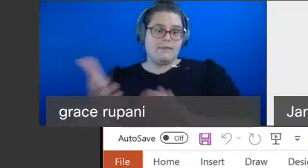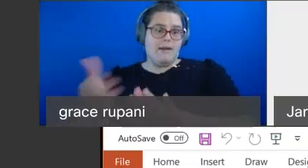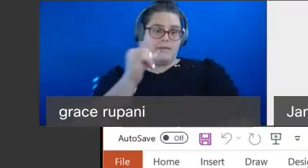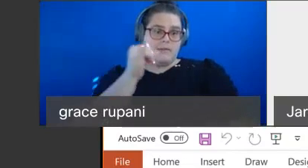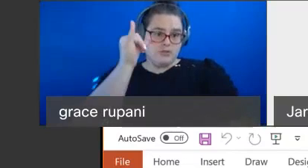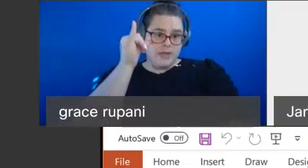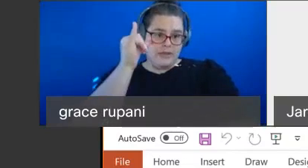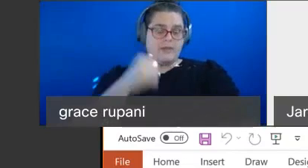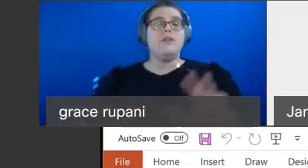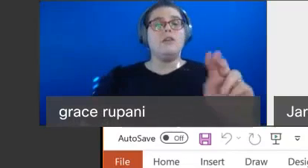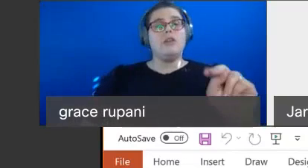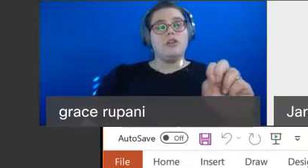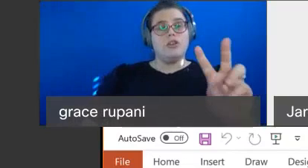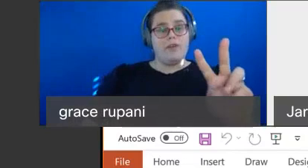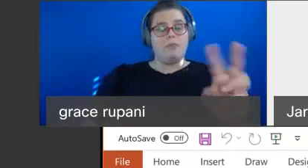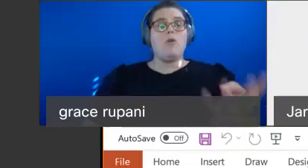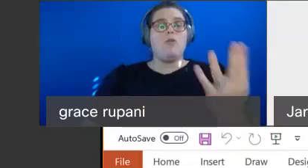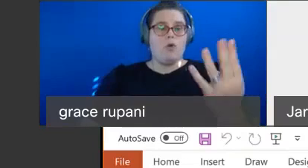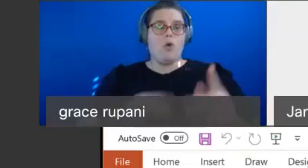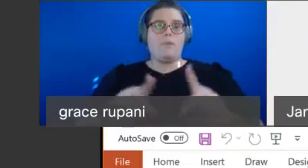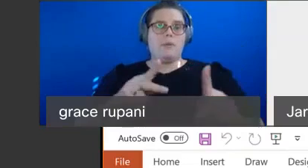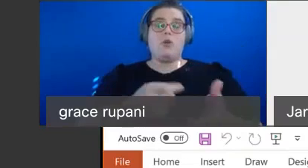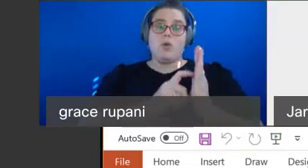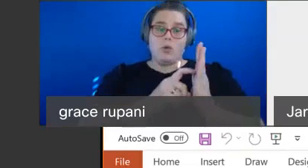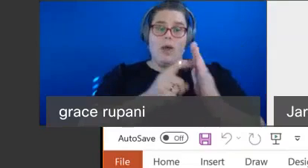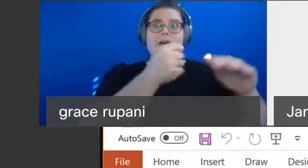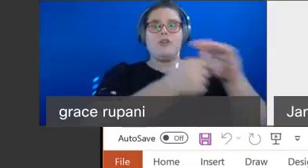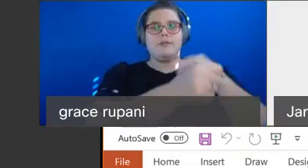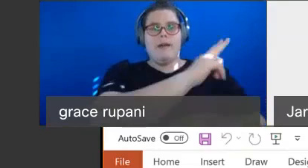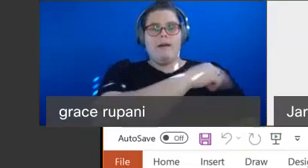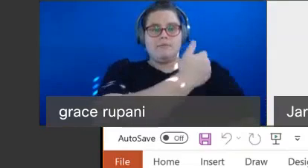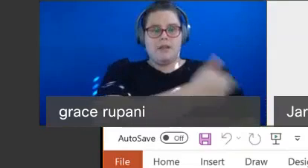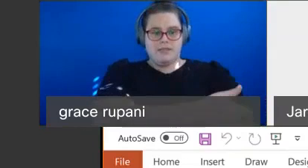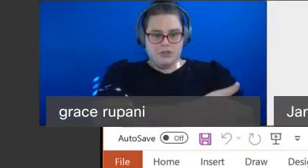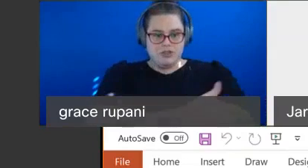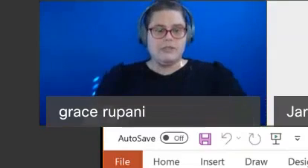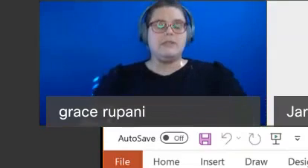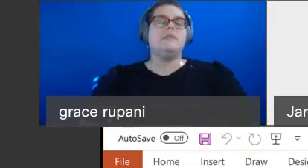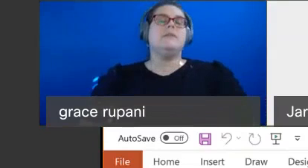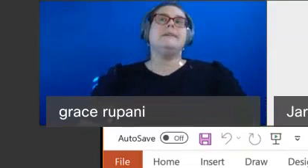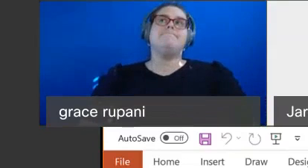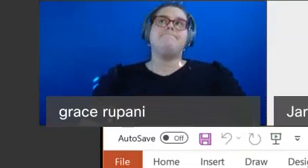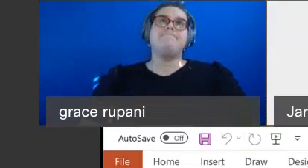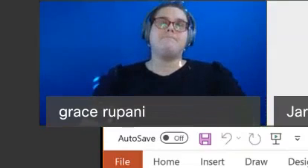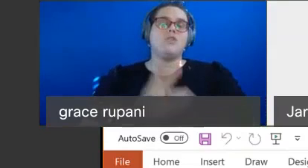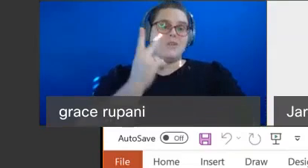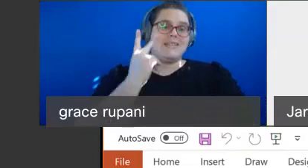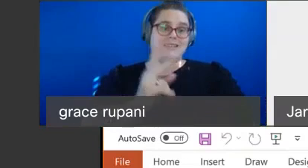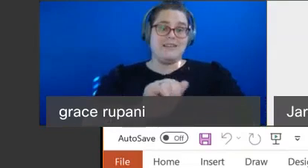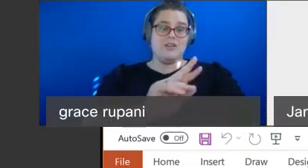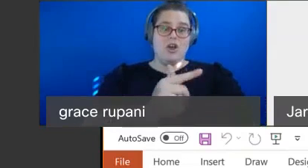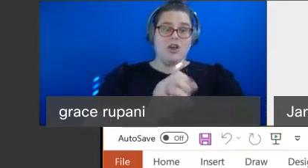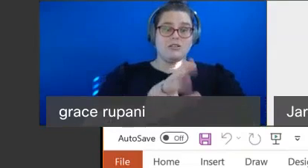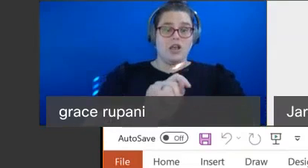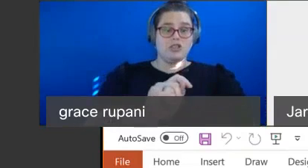people who required inpatient care, which, as you can see, in August and October, we had only 2,